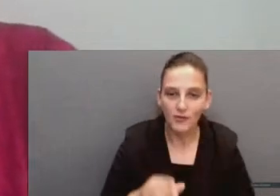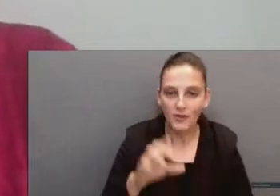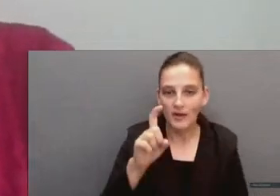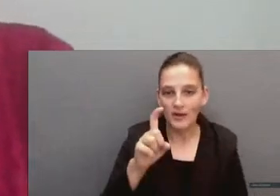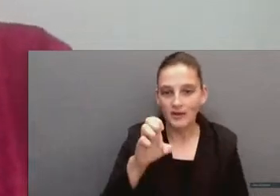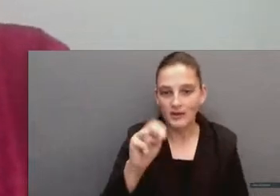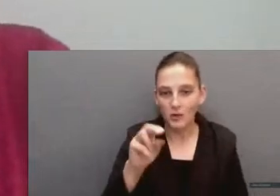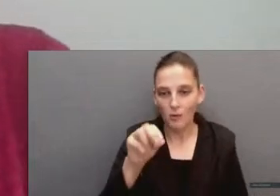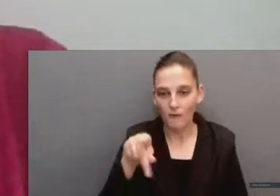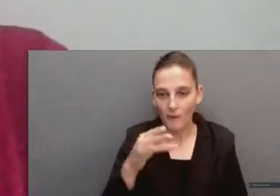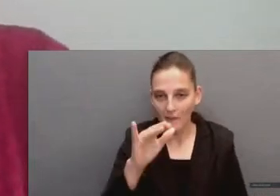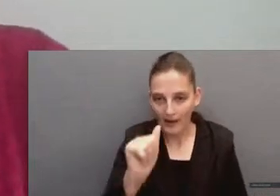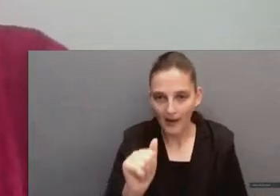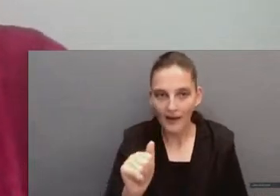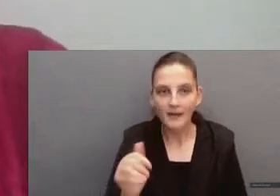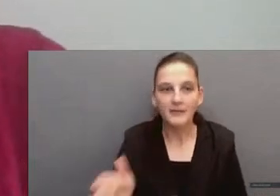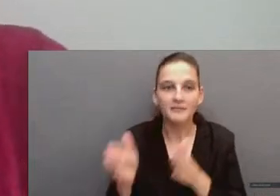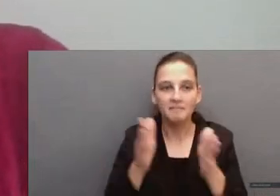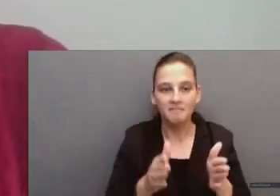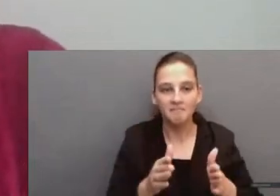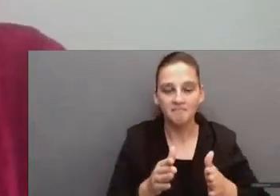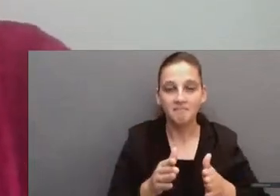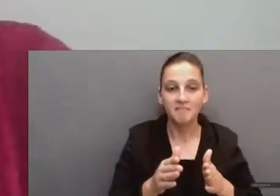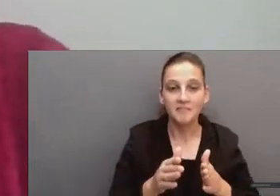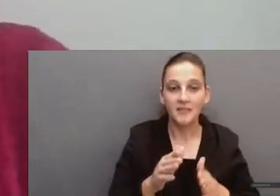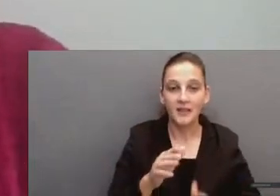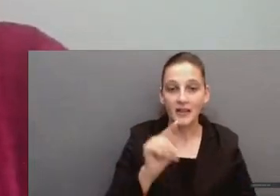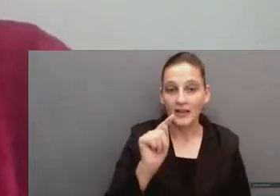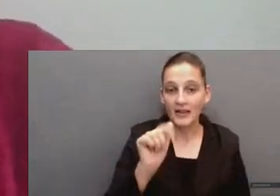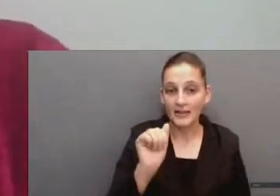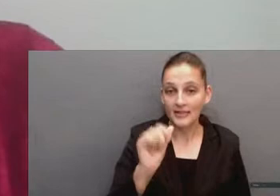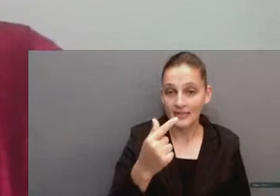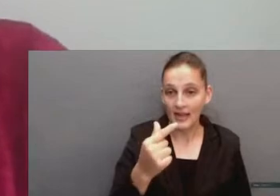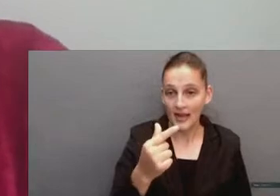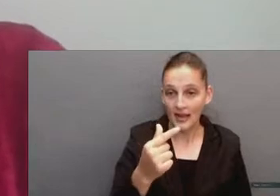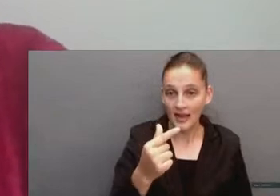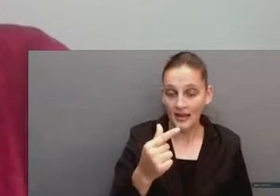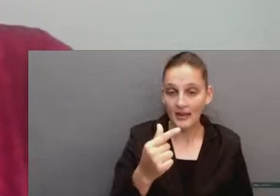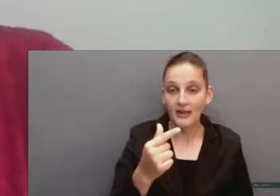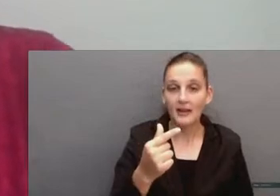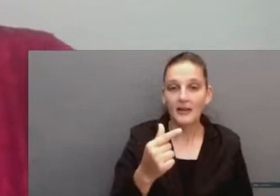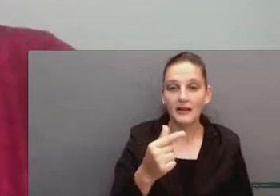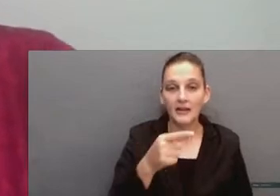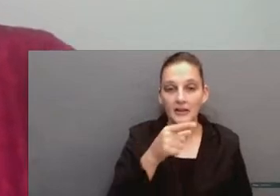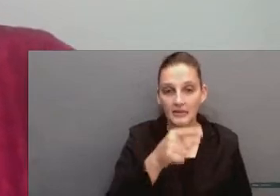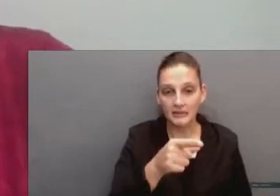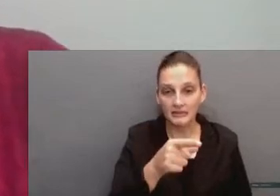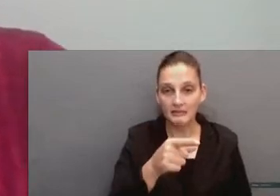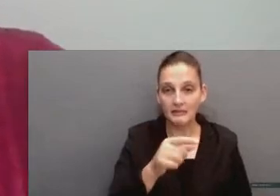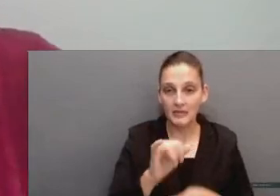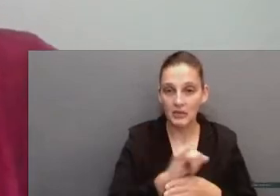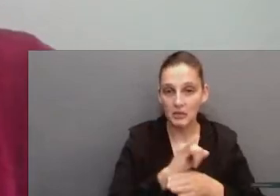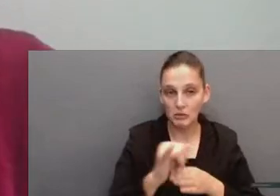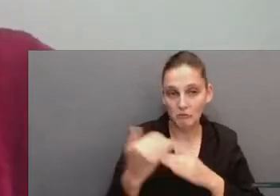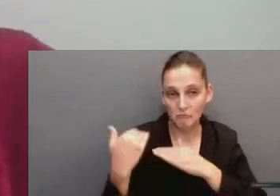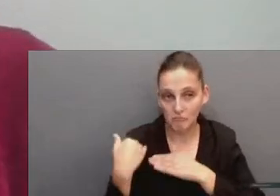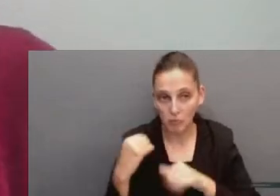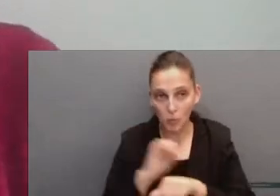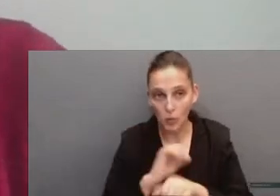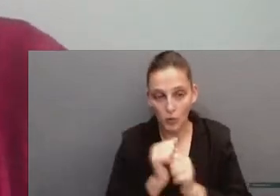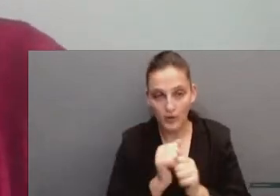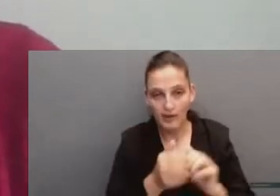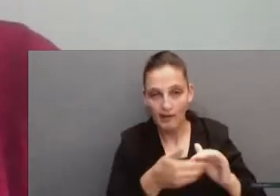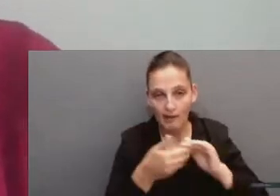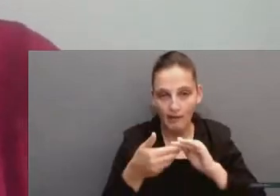to also mention the work that Tag Quijano has been doing with our healthcare